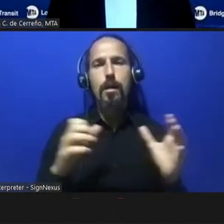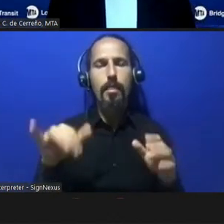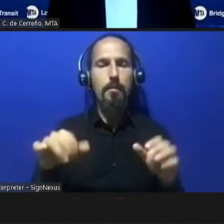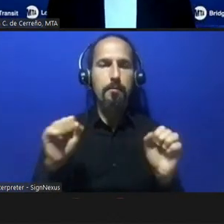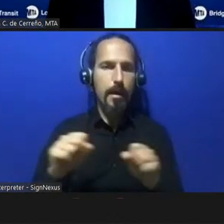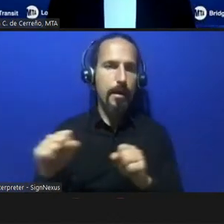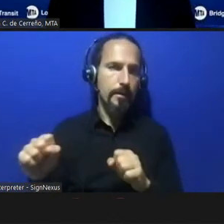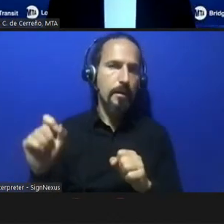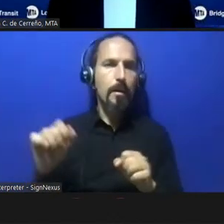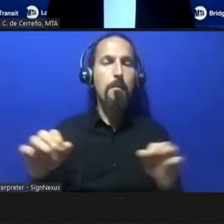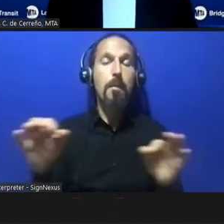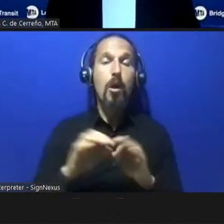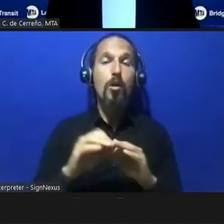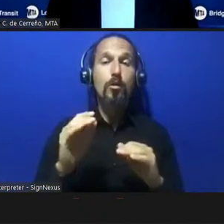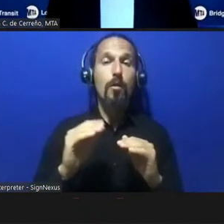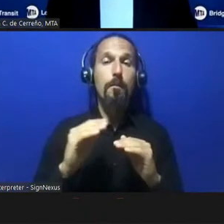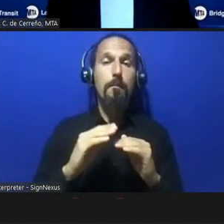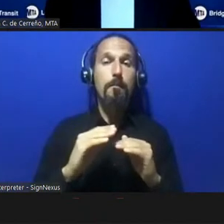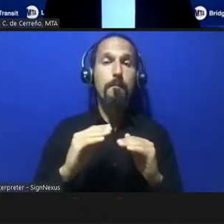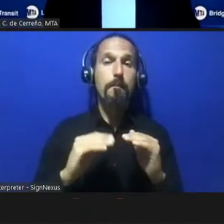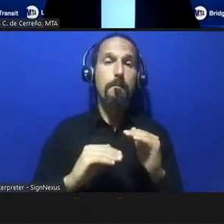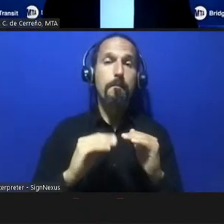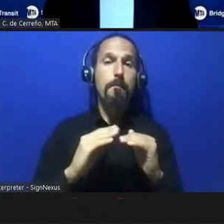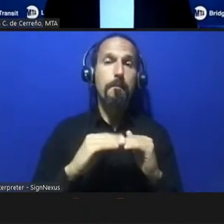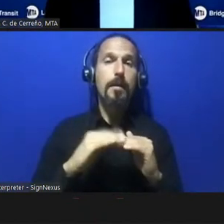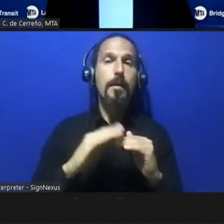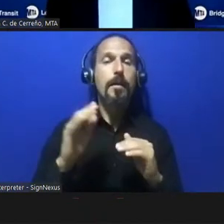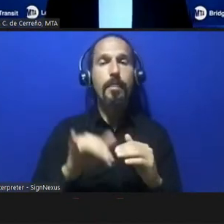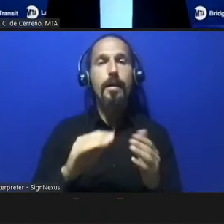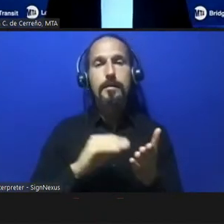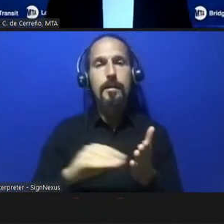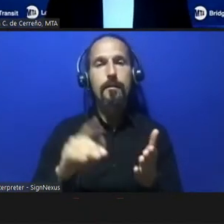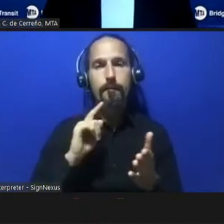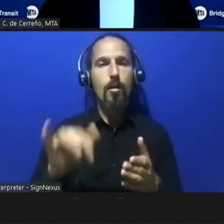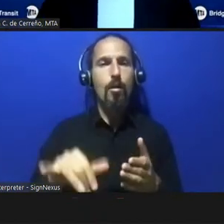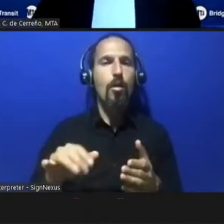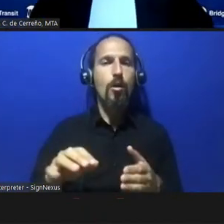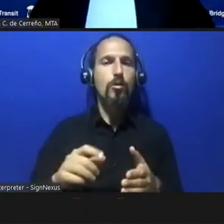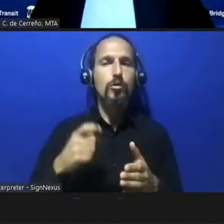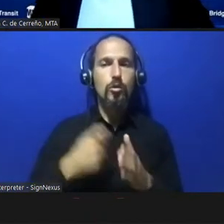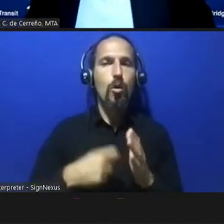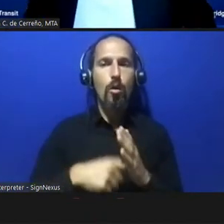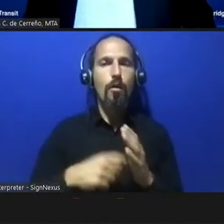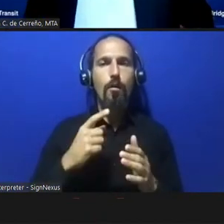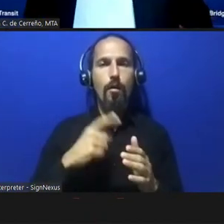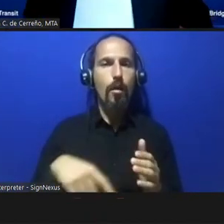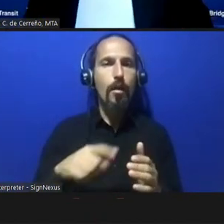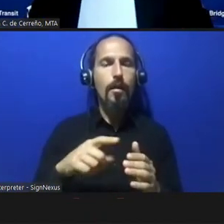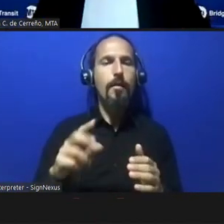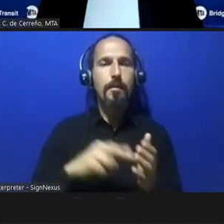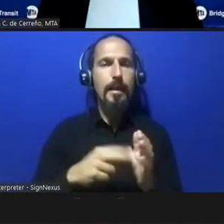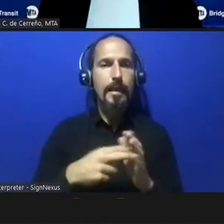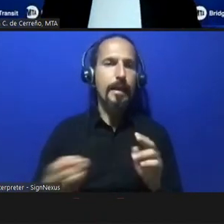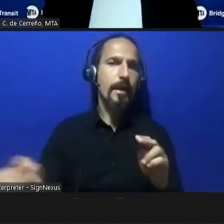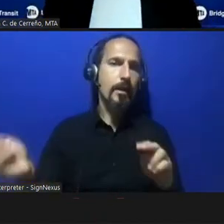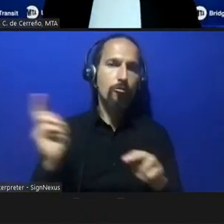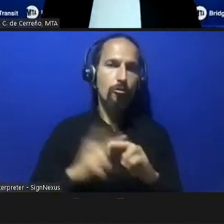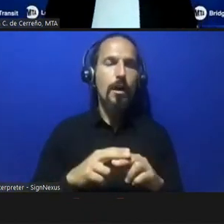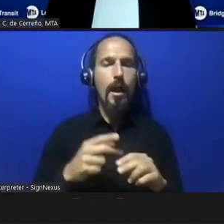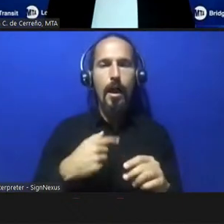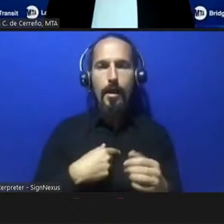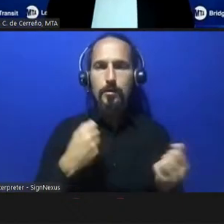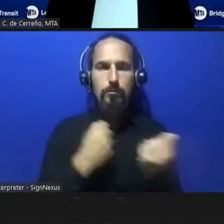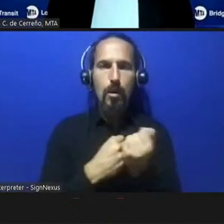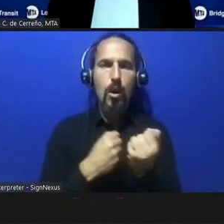important to minimize exceptions since otherwise the tool for the remaining the whole players will simply have to increase so i strongly